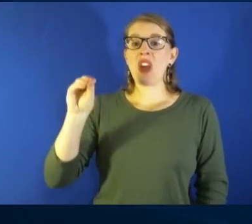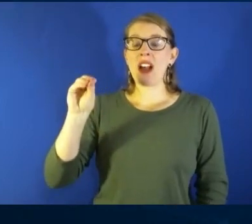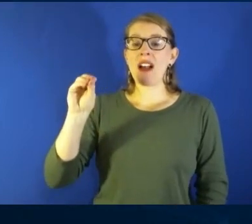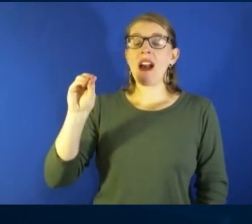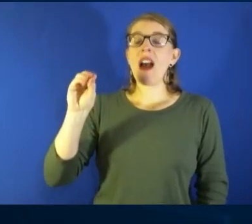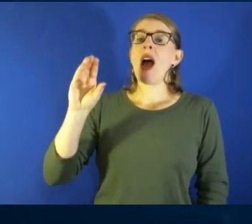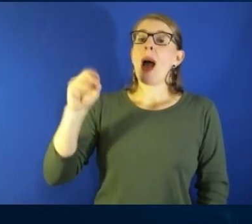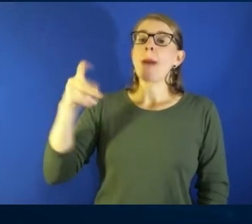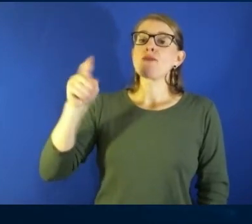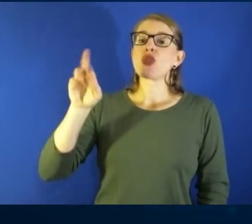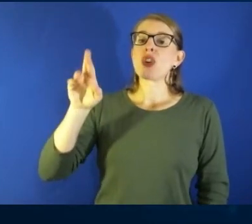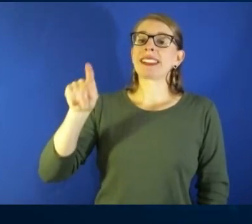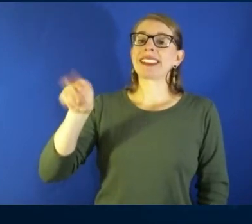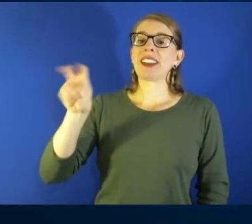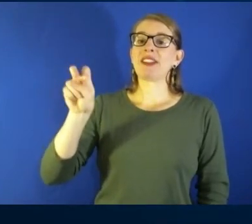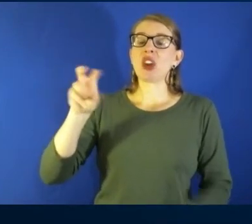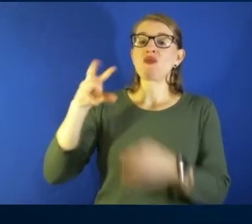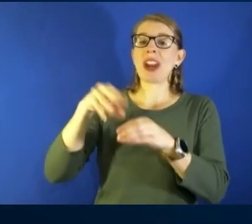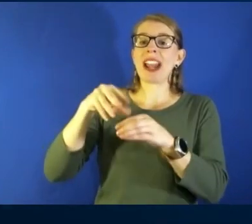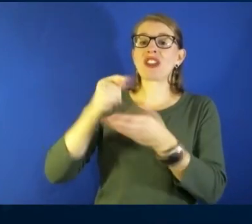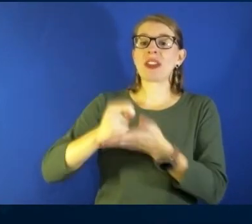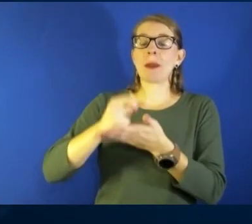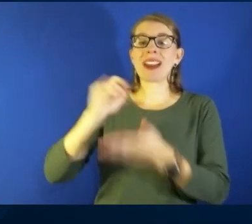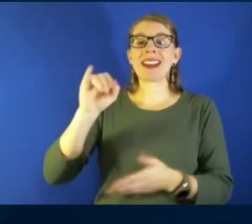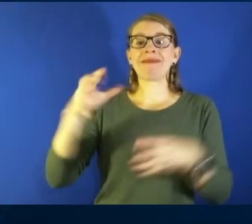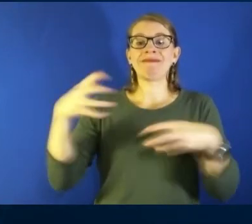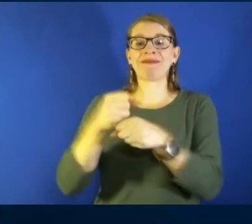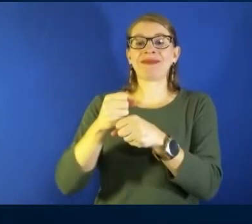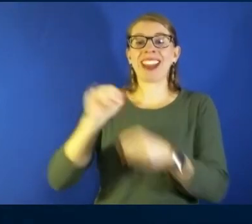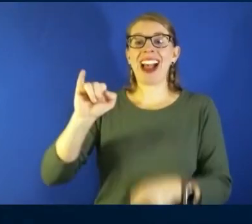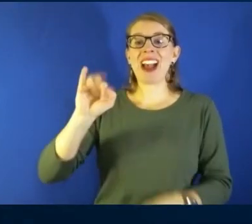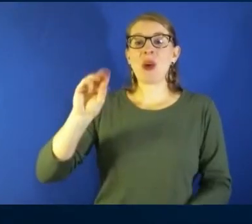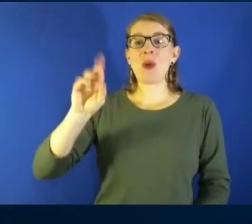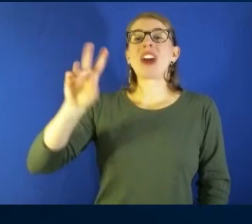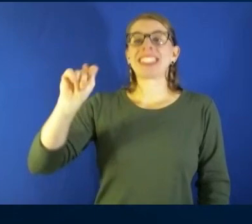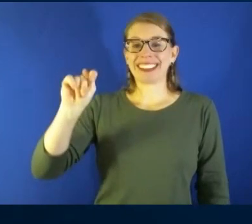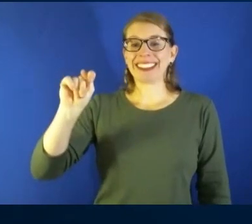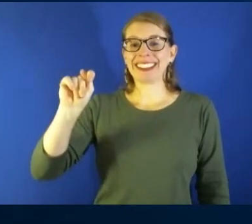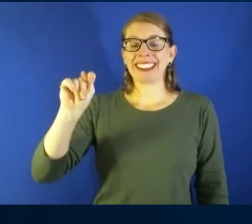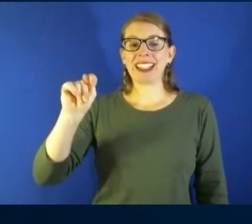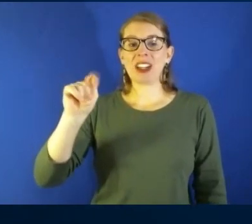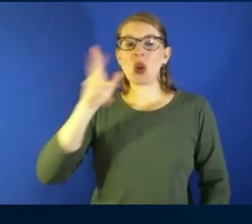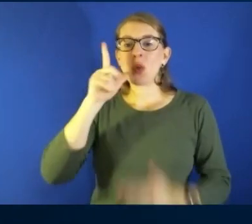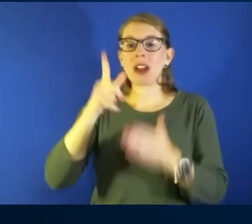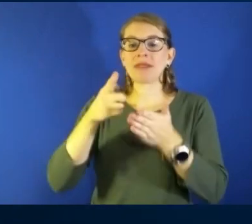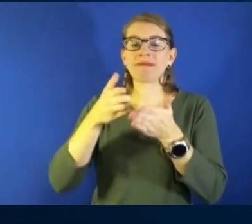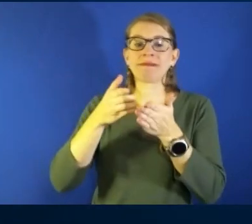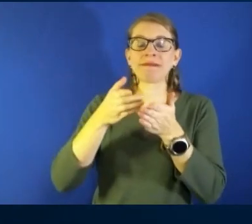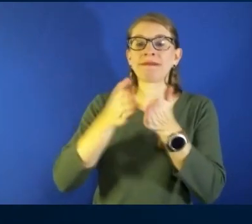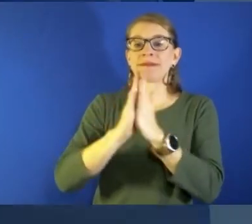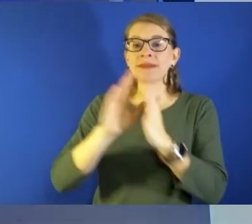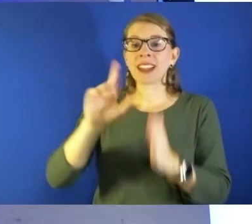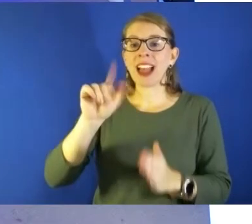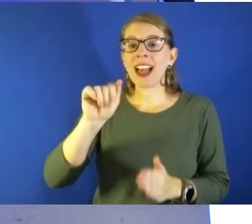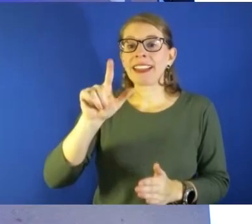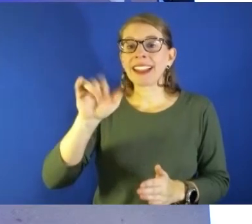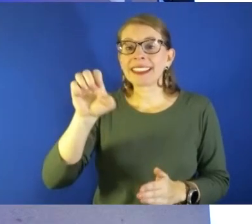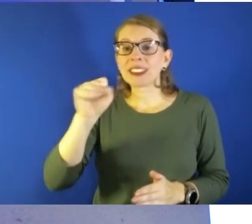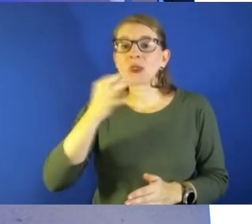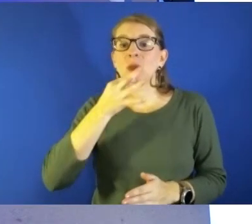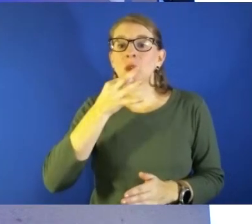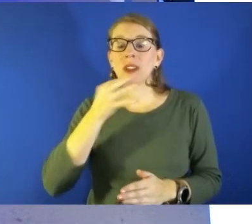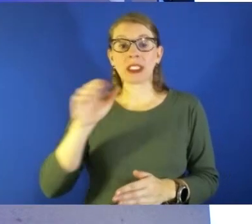called IORT. We're going to check in with Alexis here in just a moment. But a question that Jean had is this type